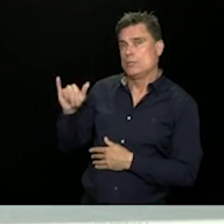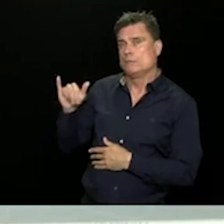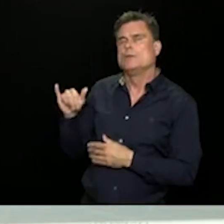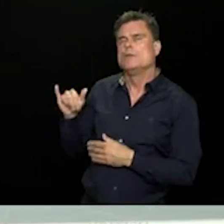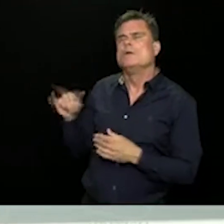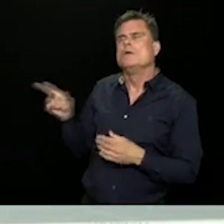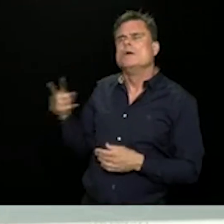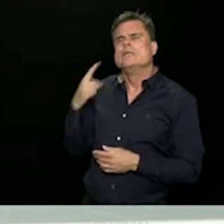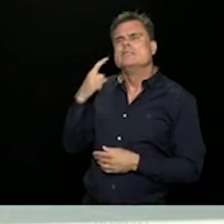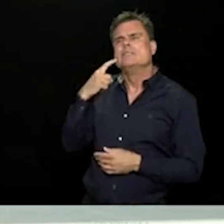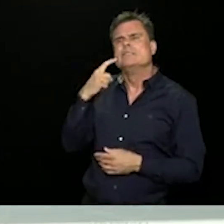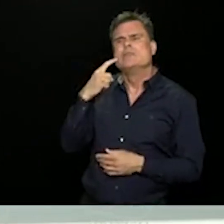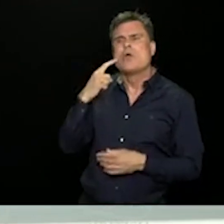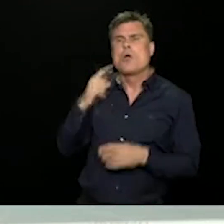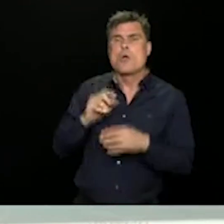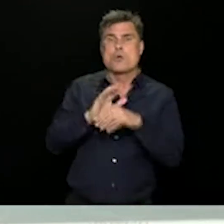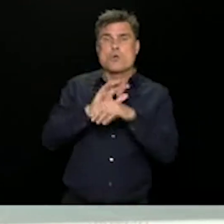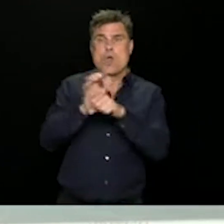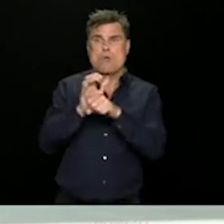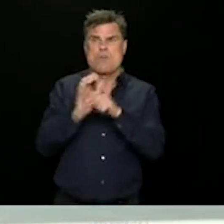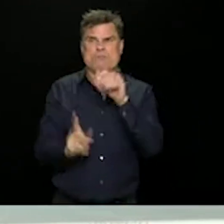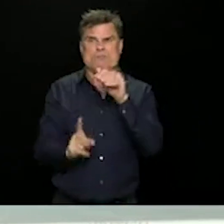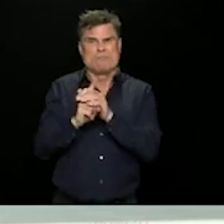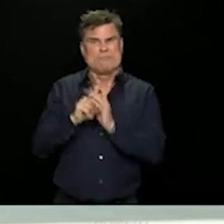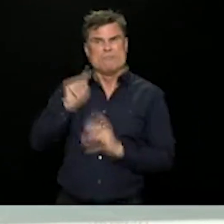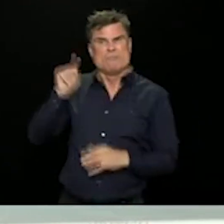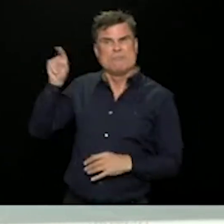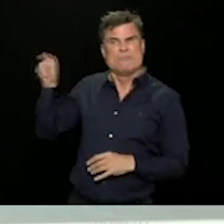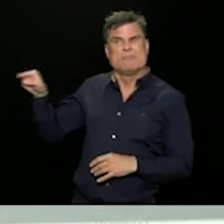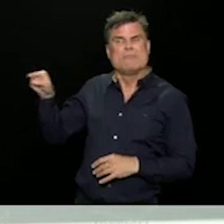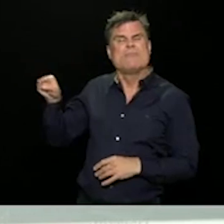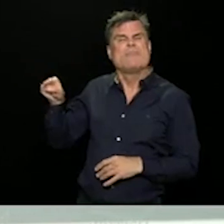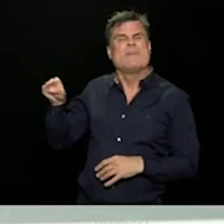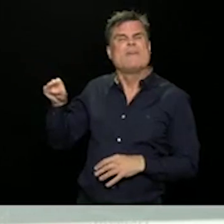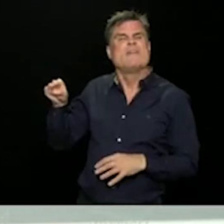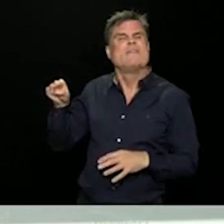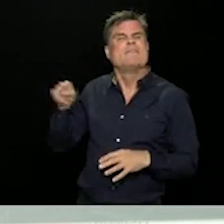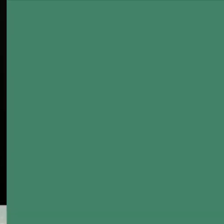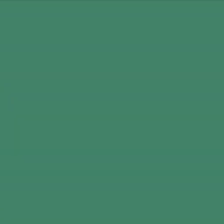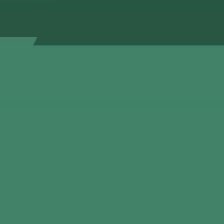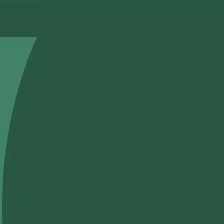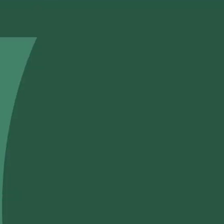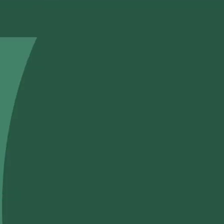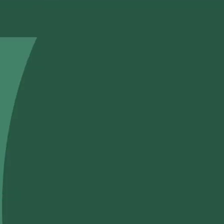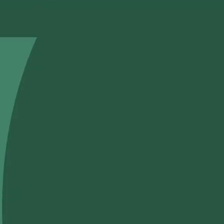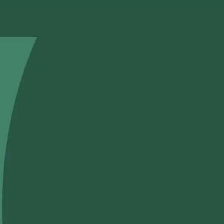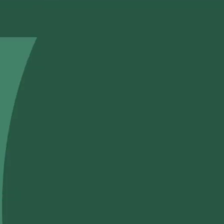that as on an ongoing basis, whether we need to change that or not.